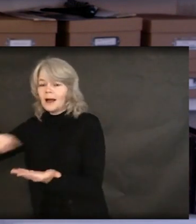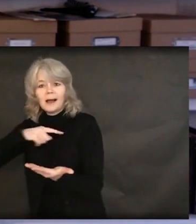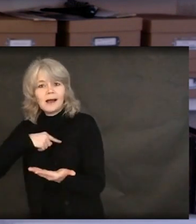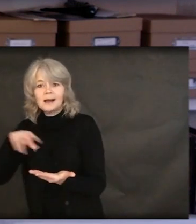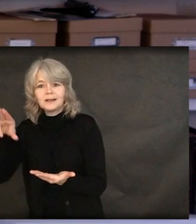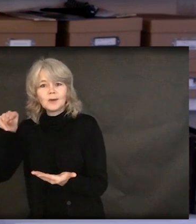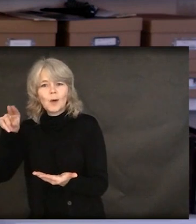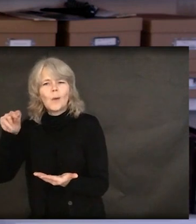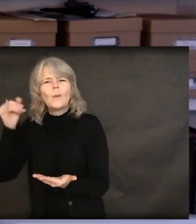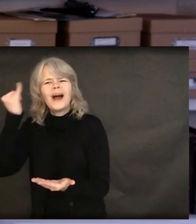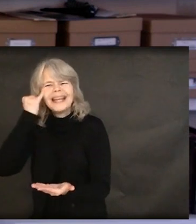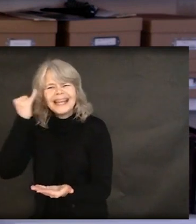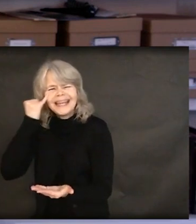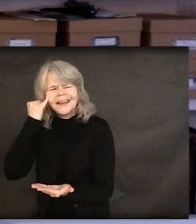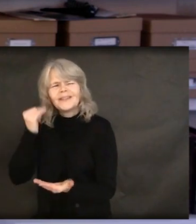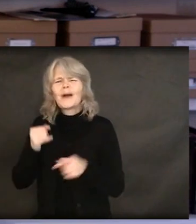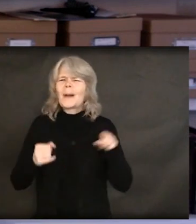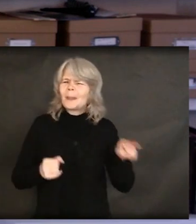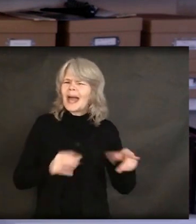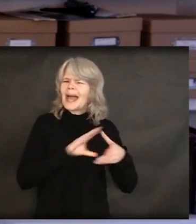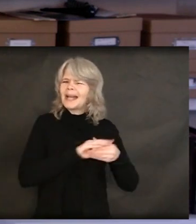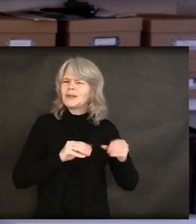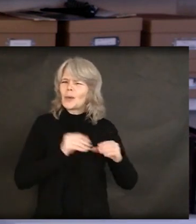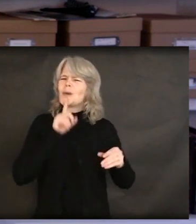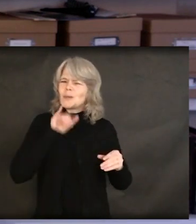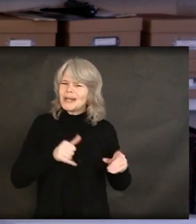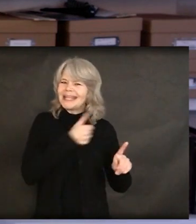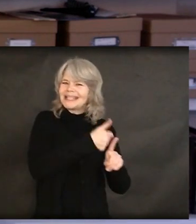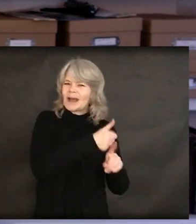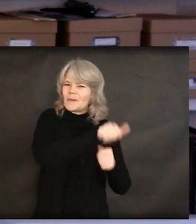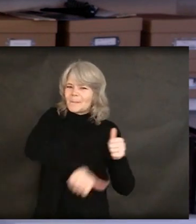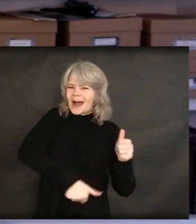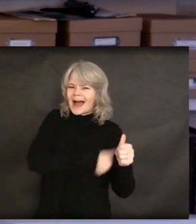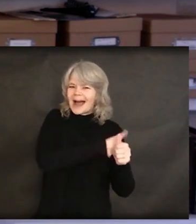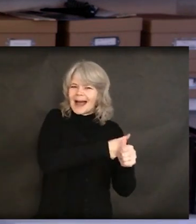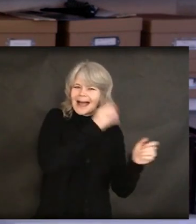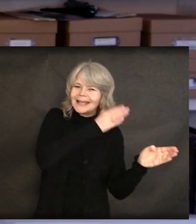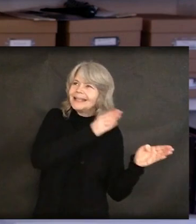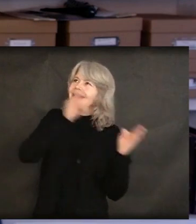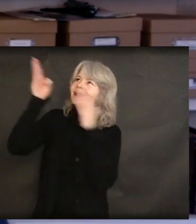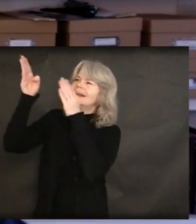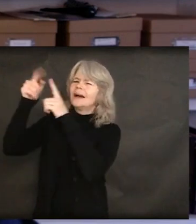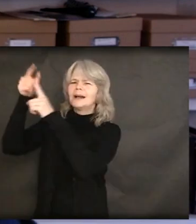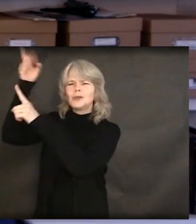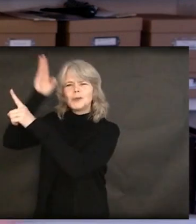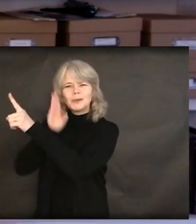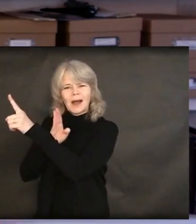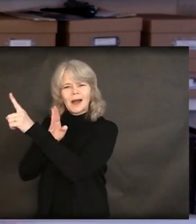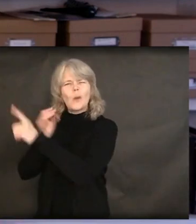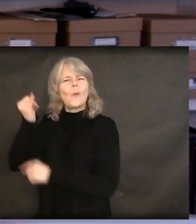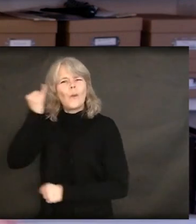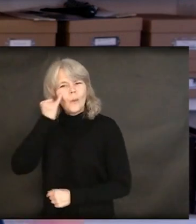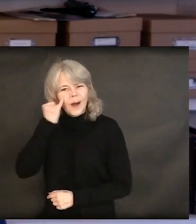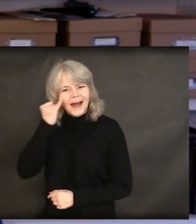this story is about God first and foremost? What if a community of one heart and soul, a